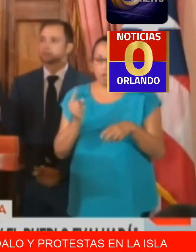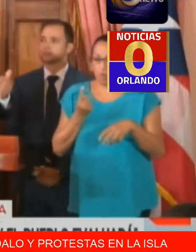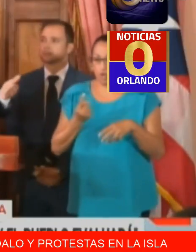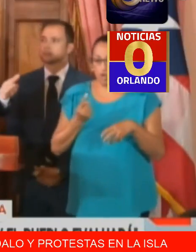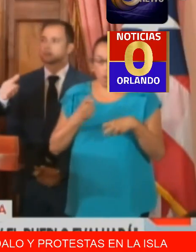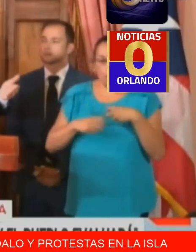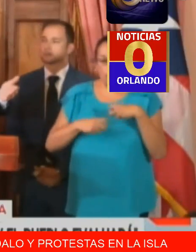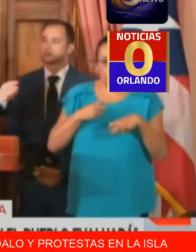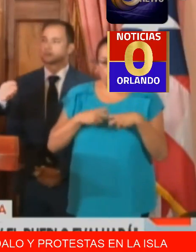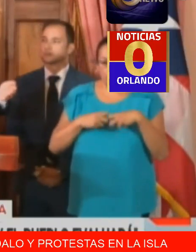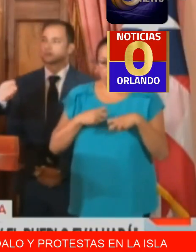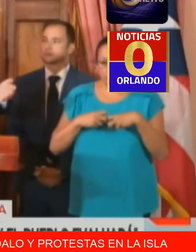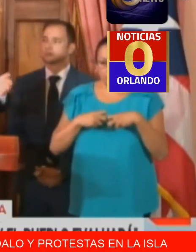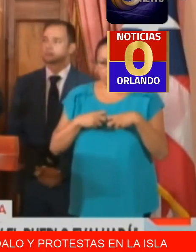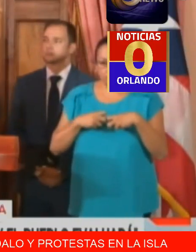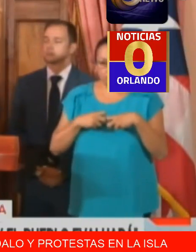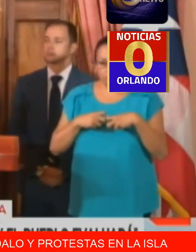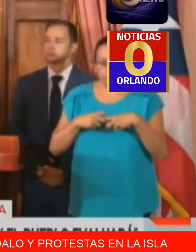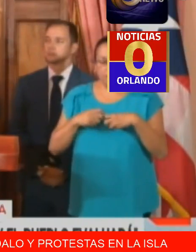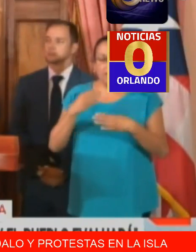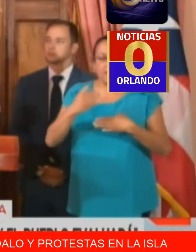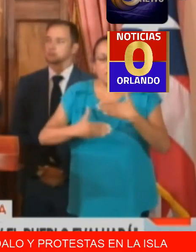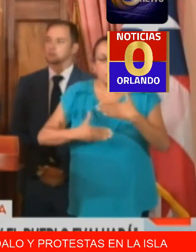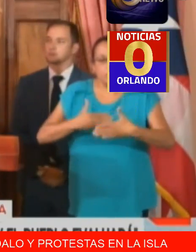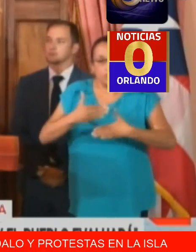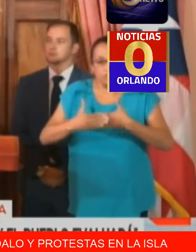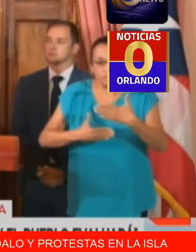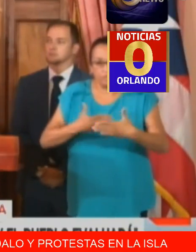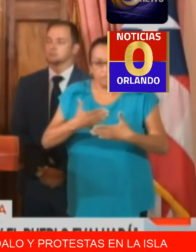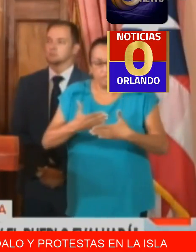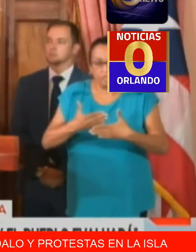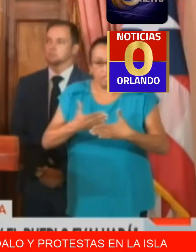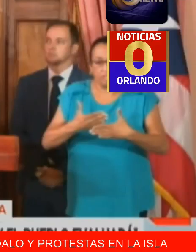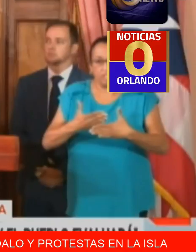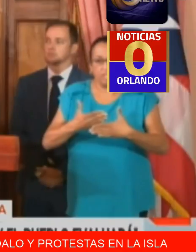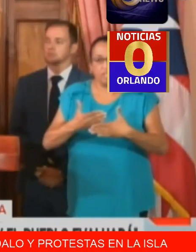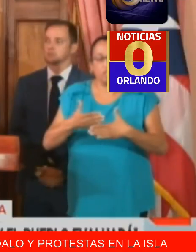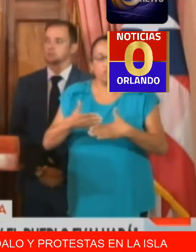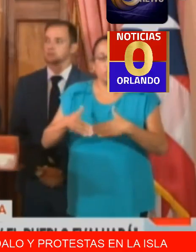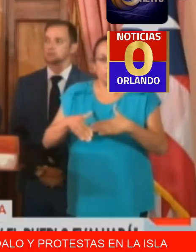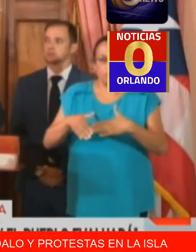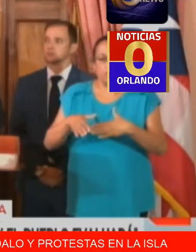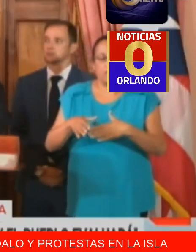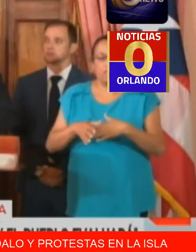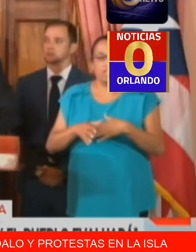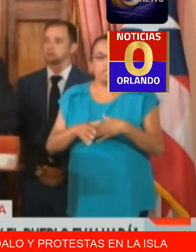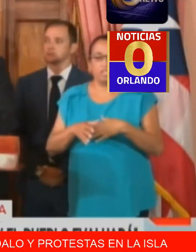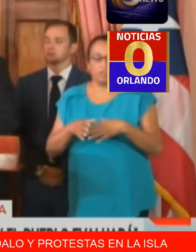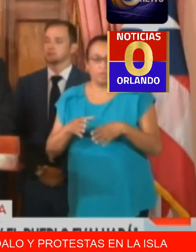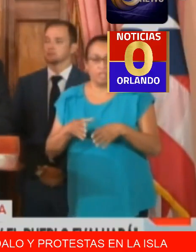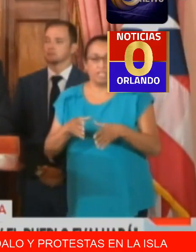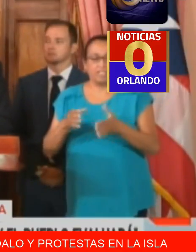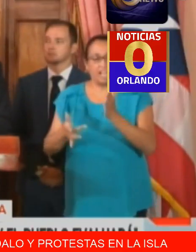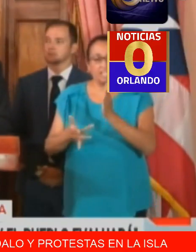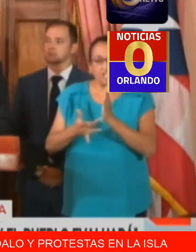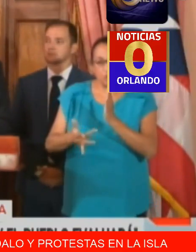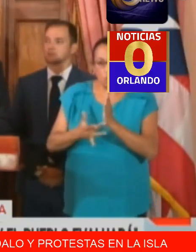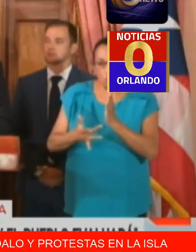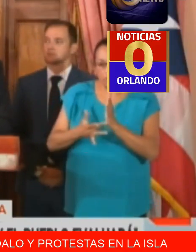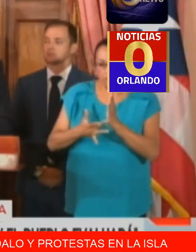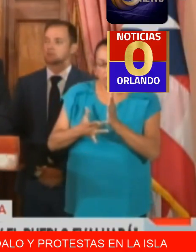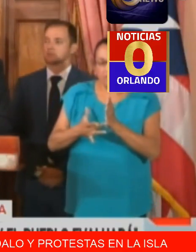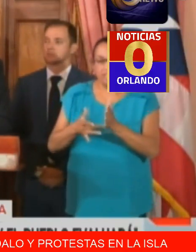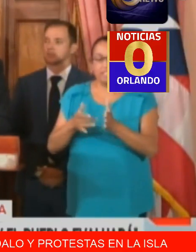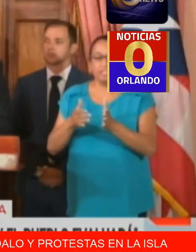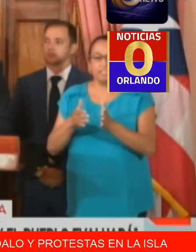be if that process slows down the recovery. I think there is a way now with technology that we can